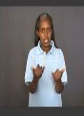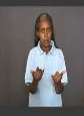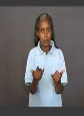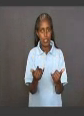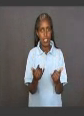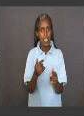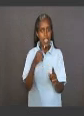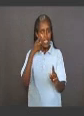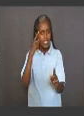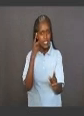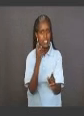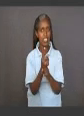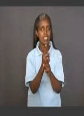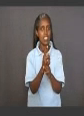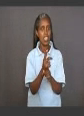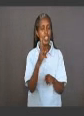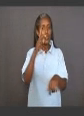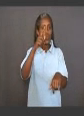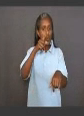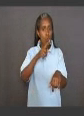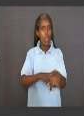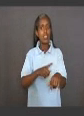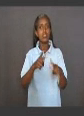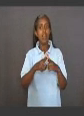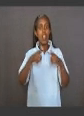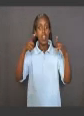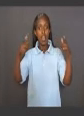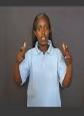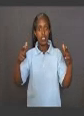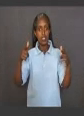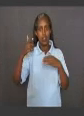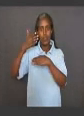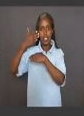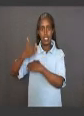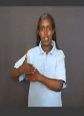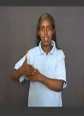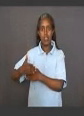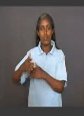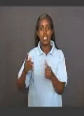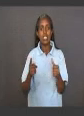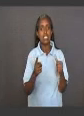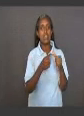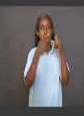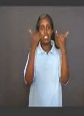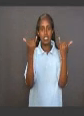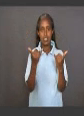they are exactly twice as large as the sides of the first